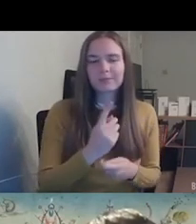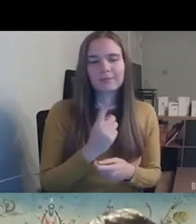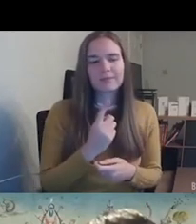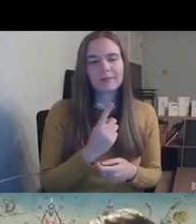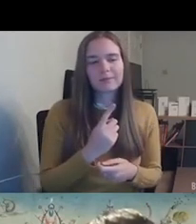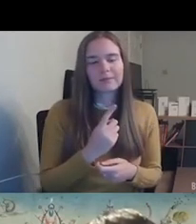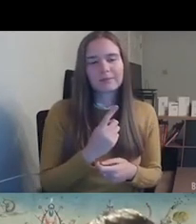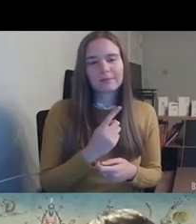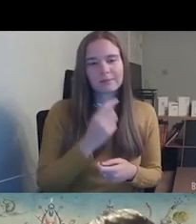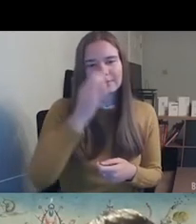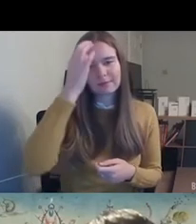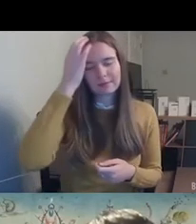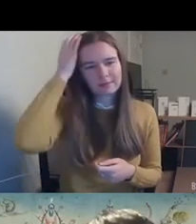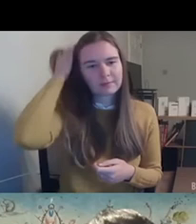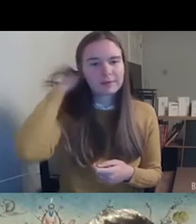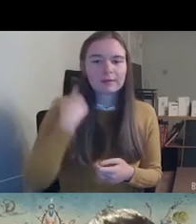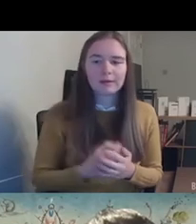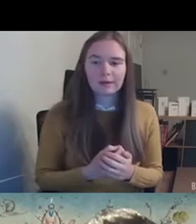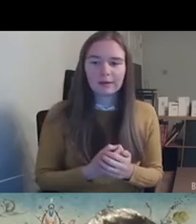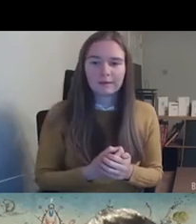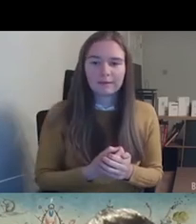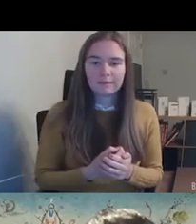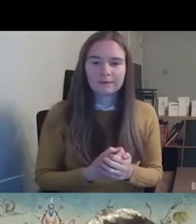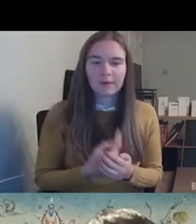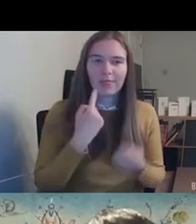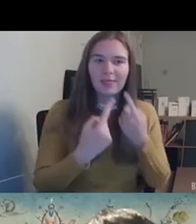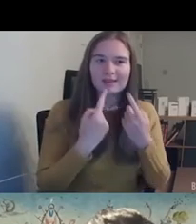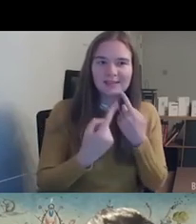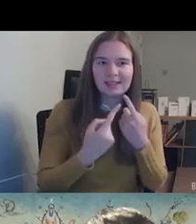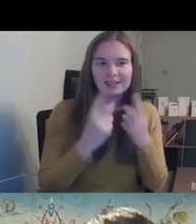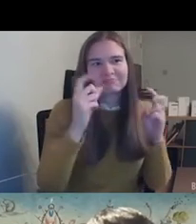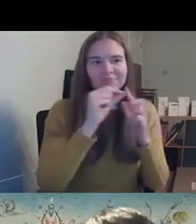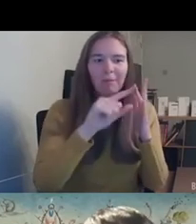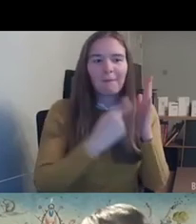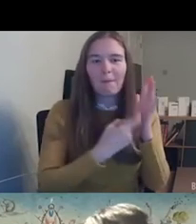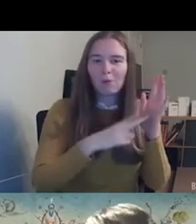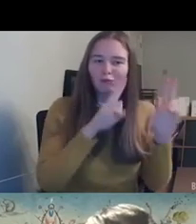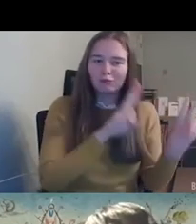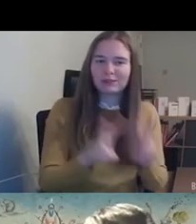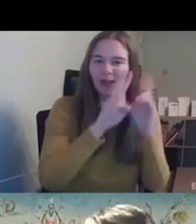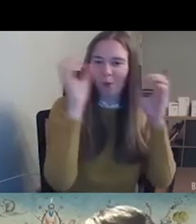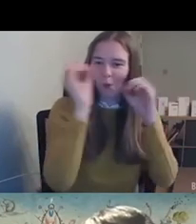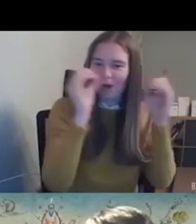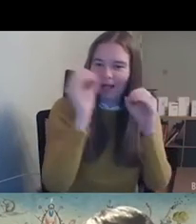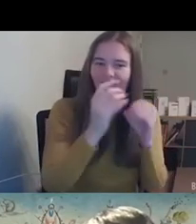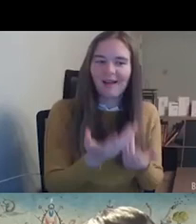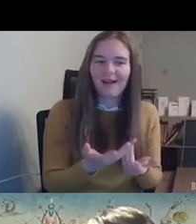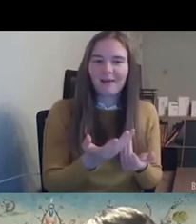the, the kind of data porn that you see on Google is, you know, these